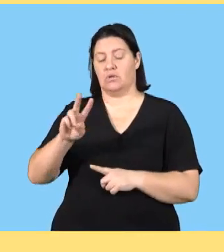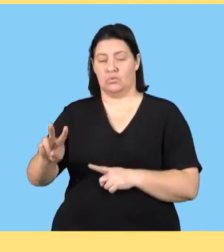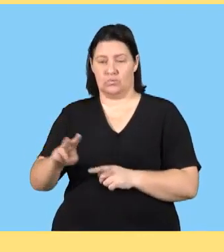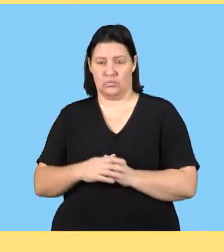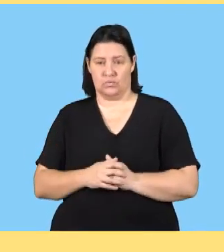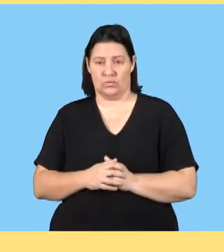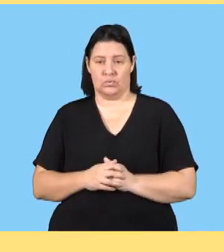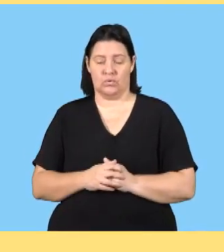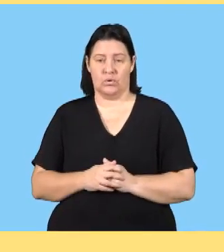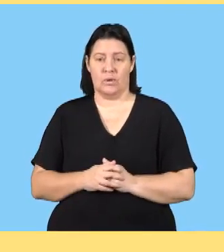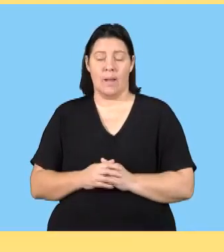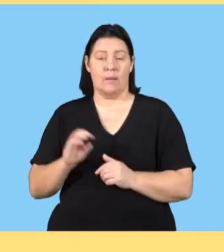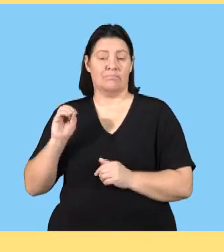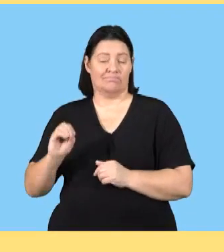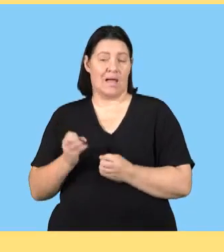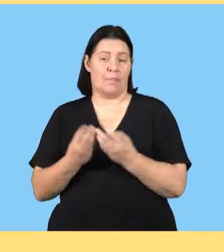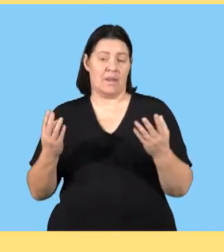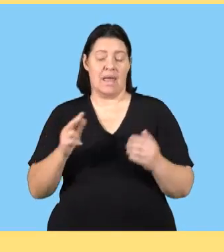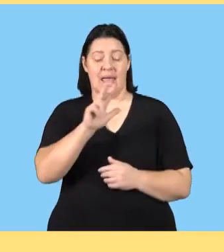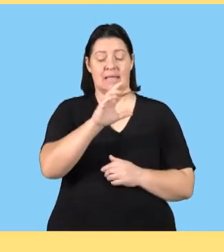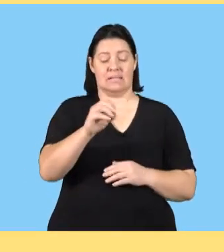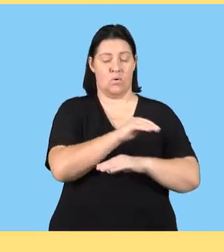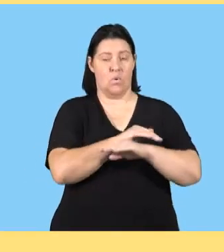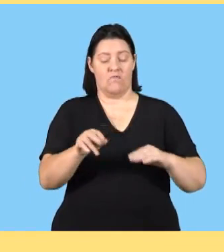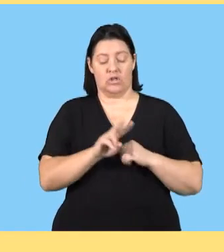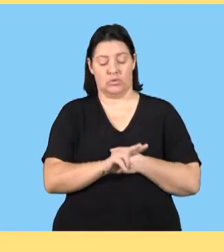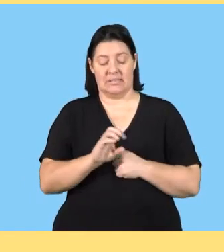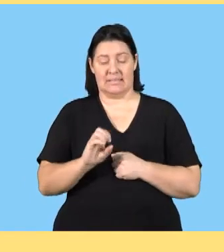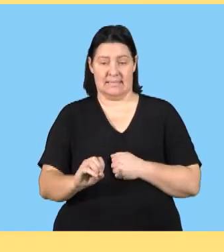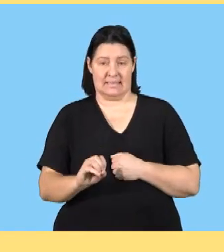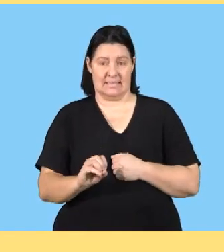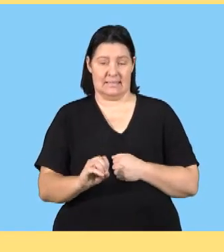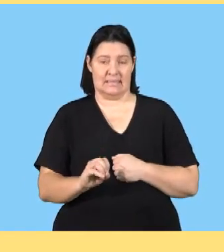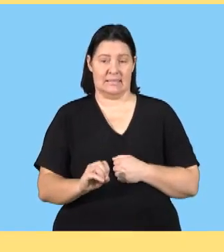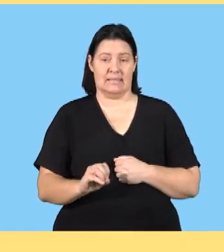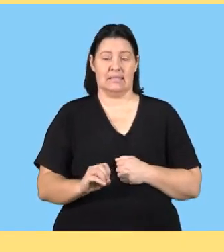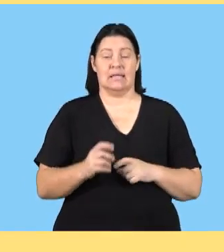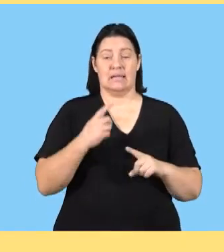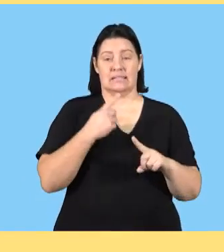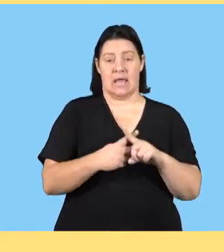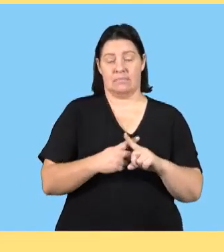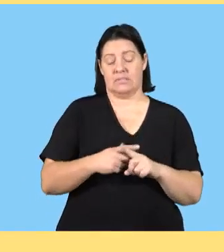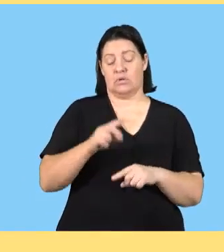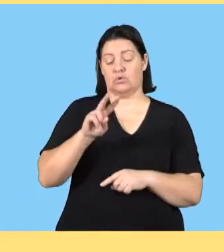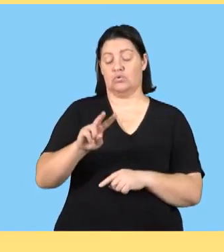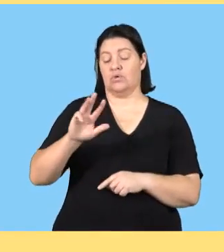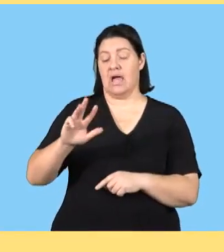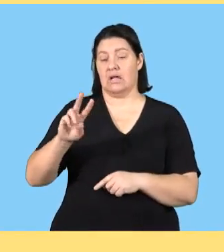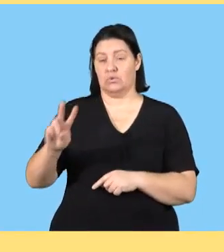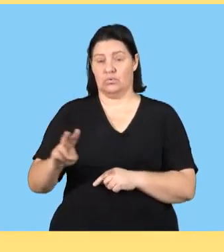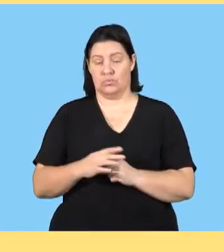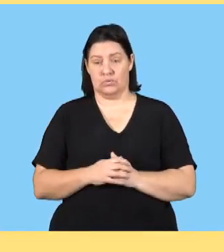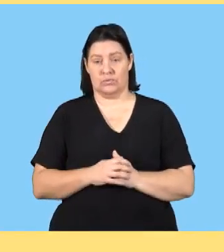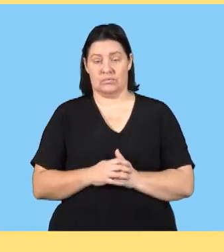I want you to quickly punch that in your calculator. If you say 80, you divide 80 by 20, and then you